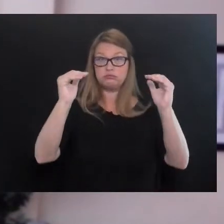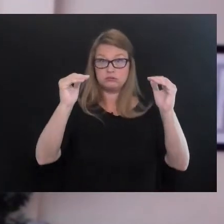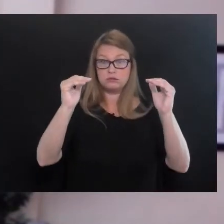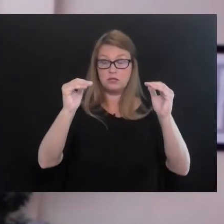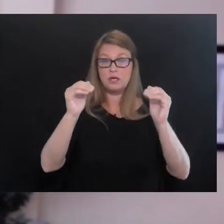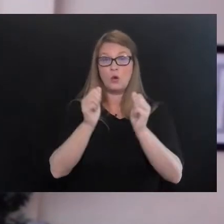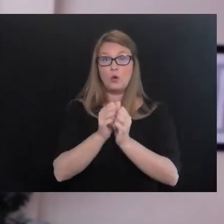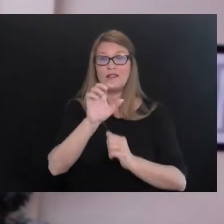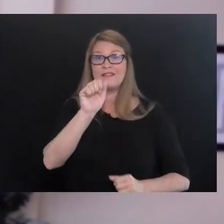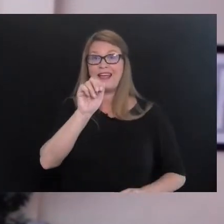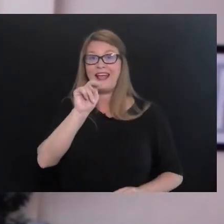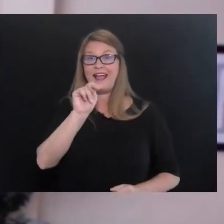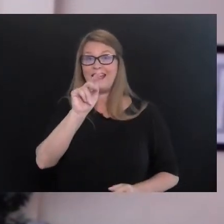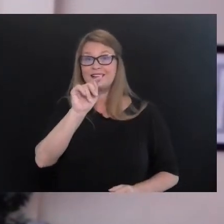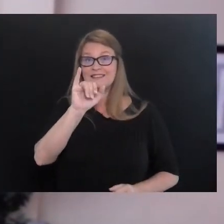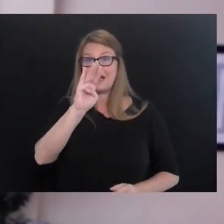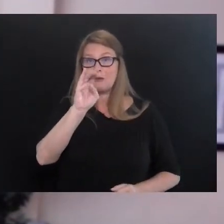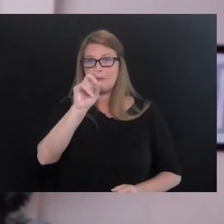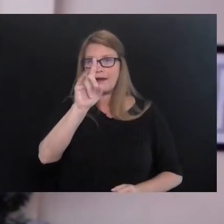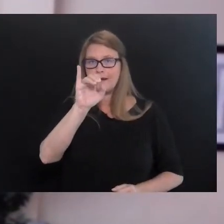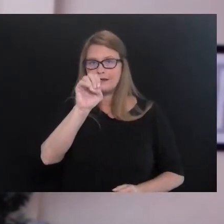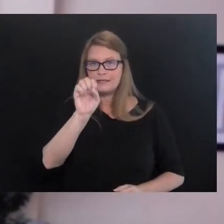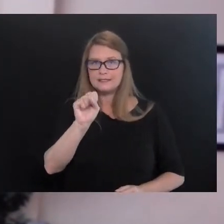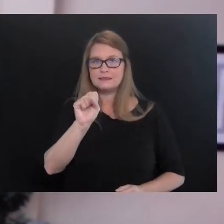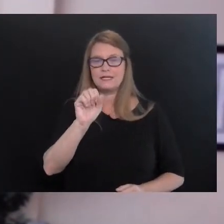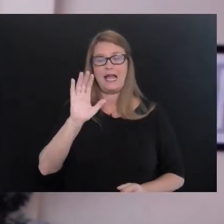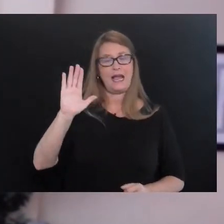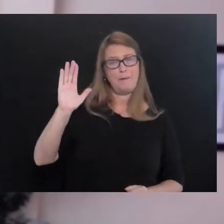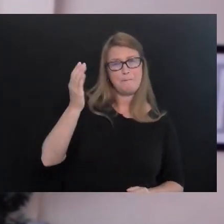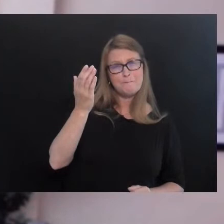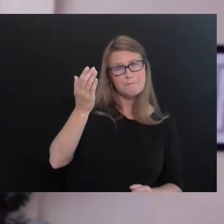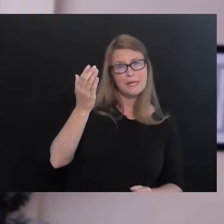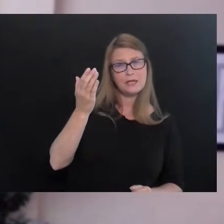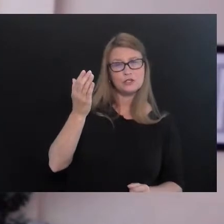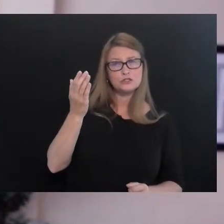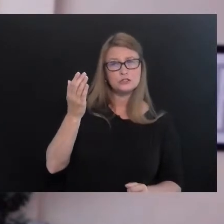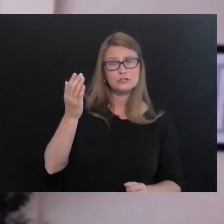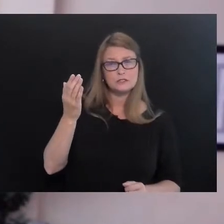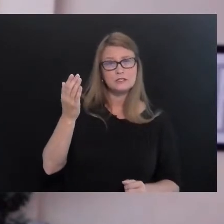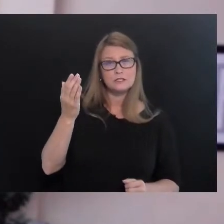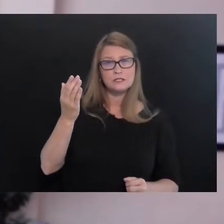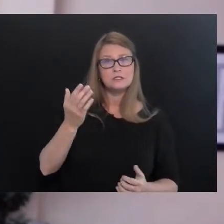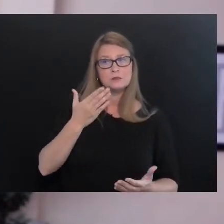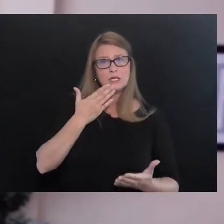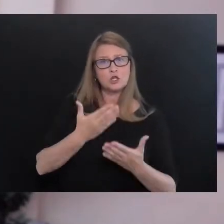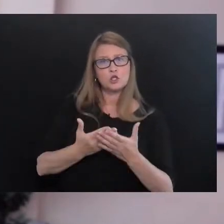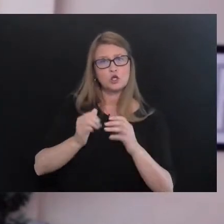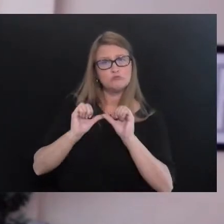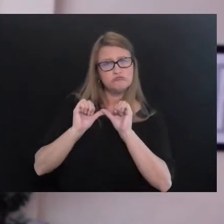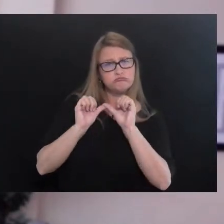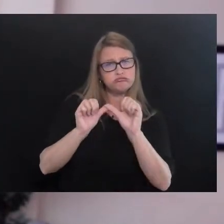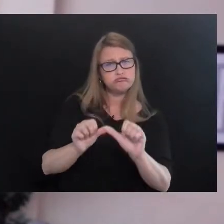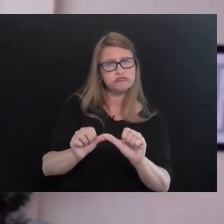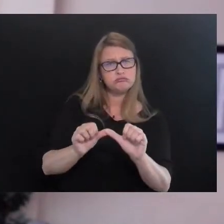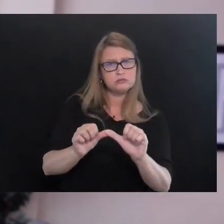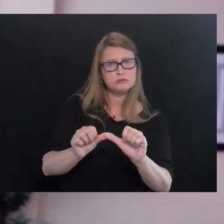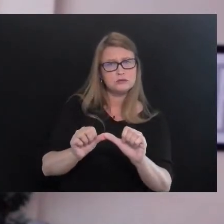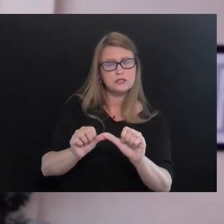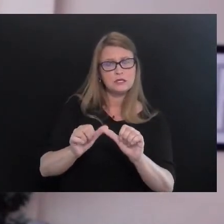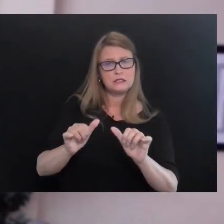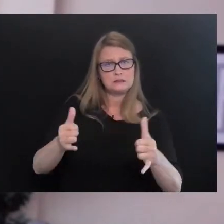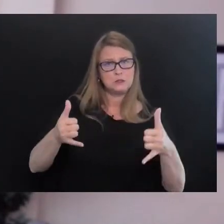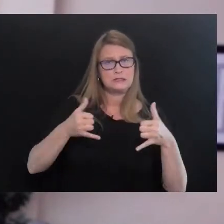antibodies and also what appears to potentially be persistence of response, then